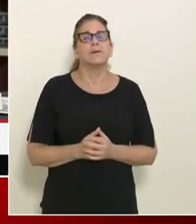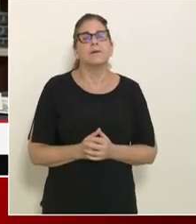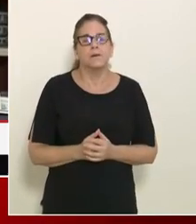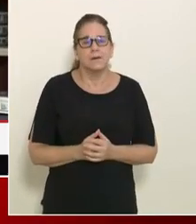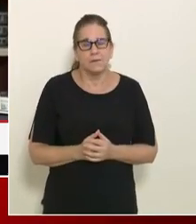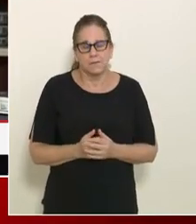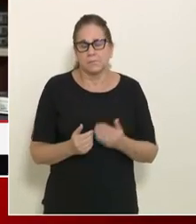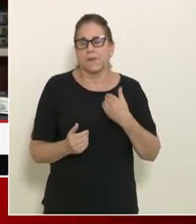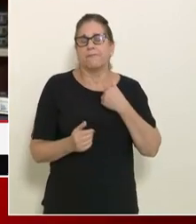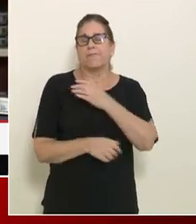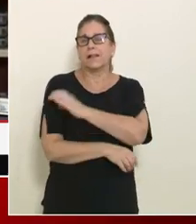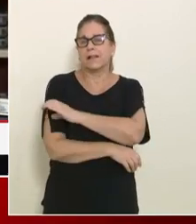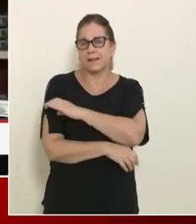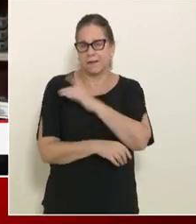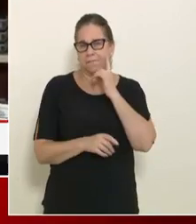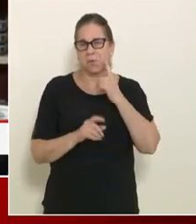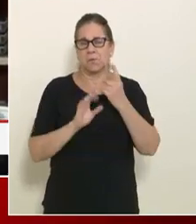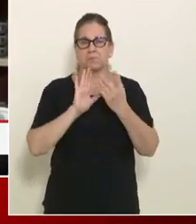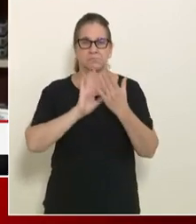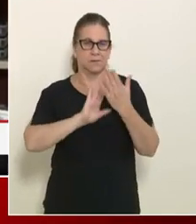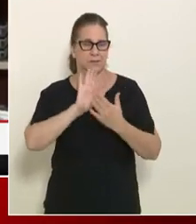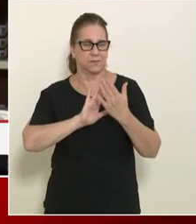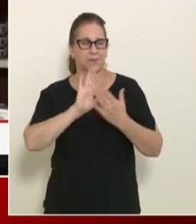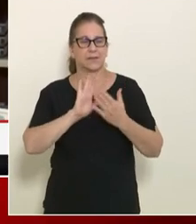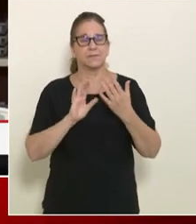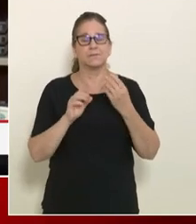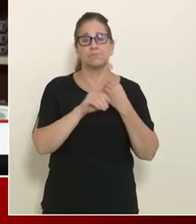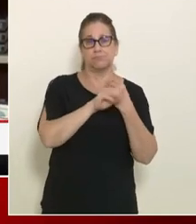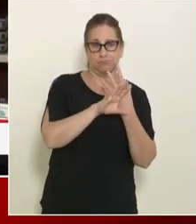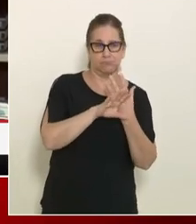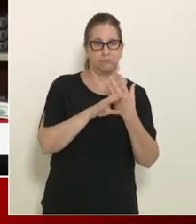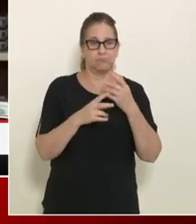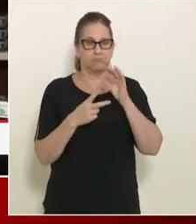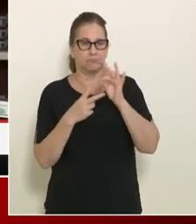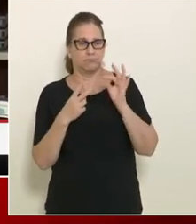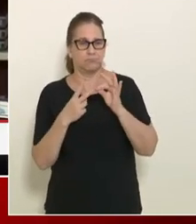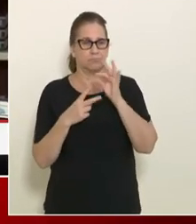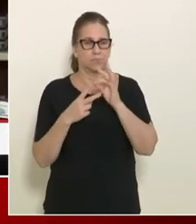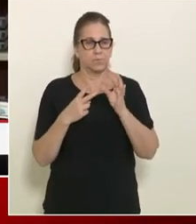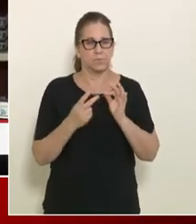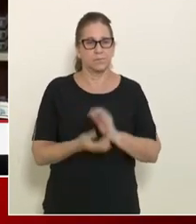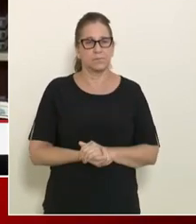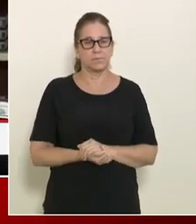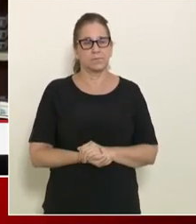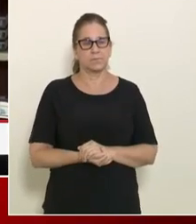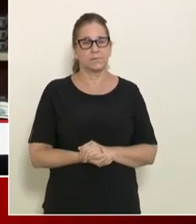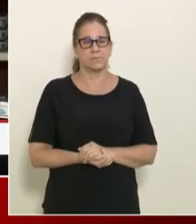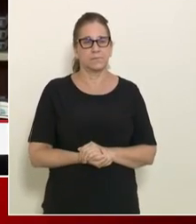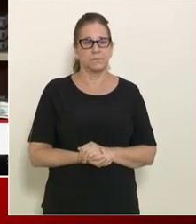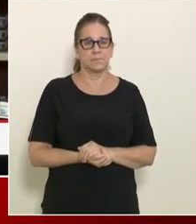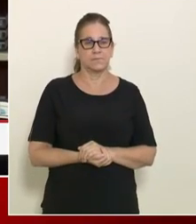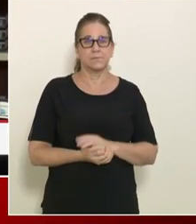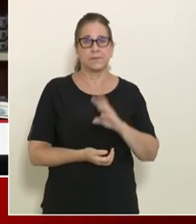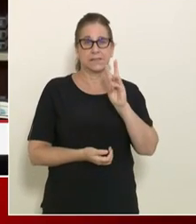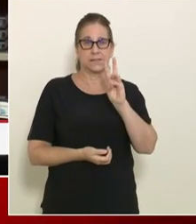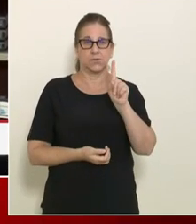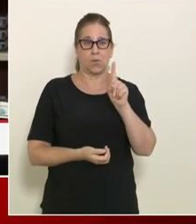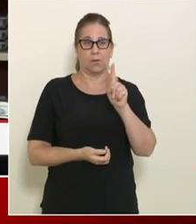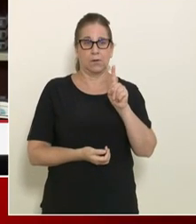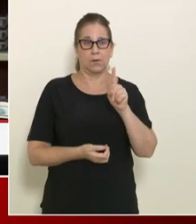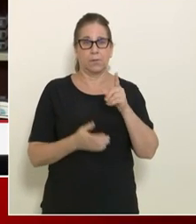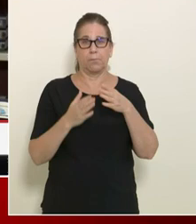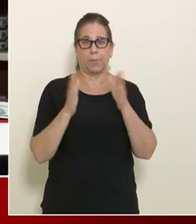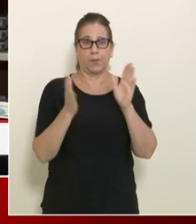of our public schools and public charter schools. And those clinicians work